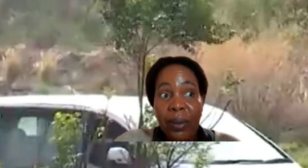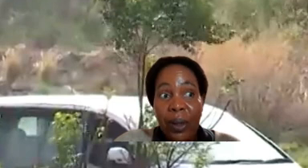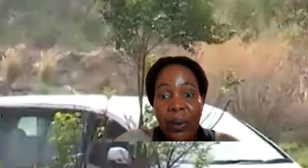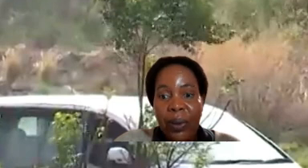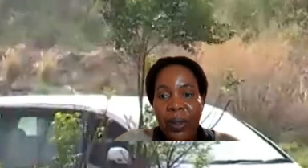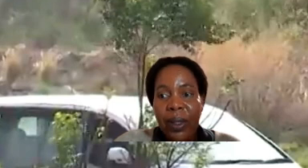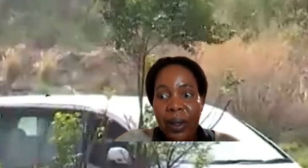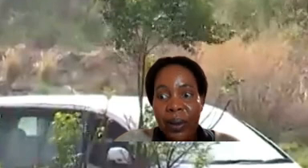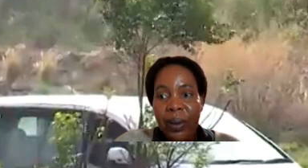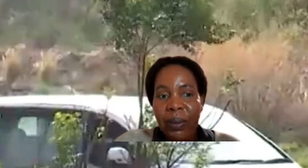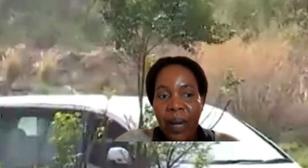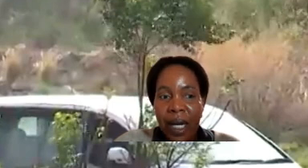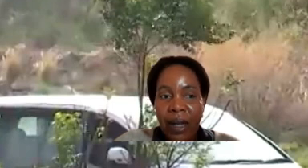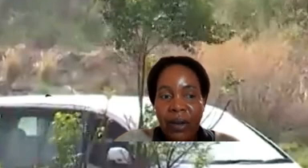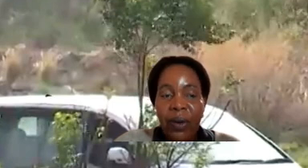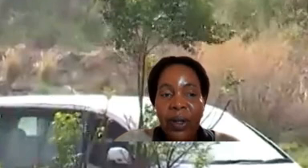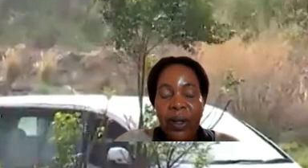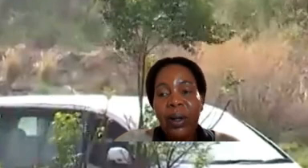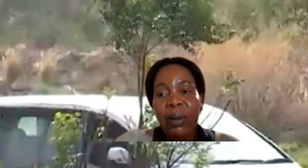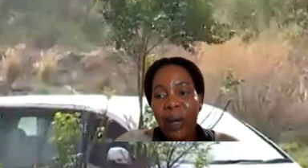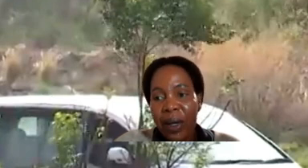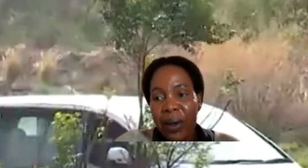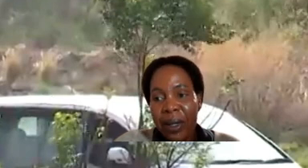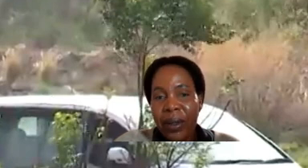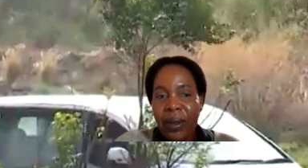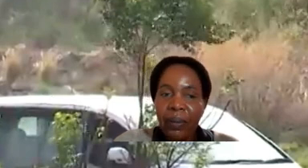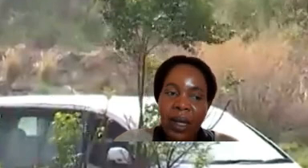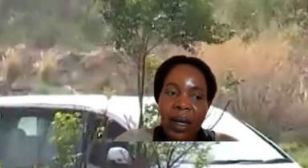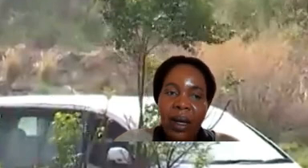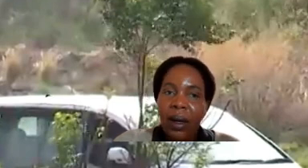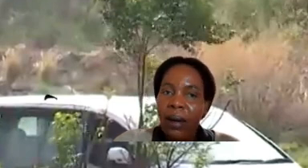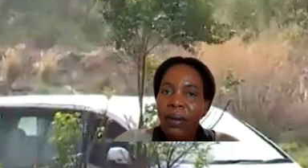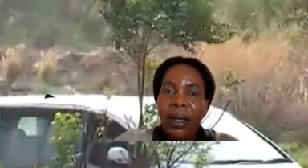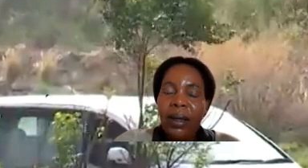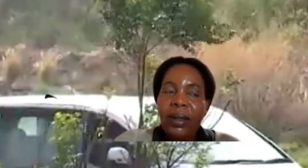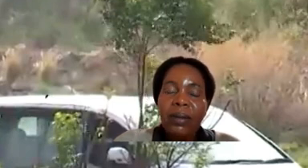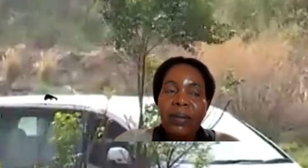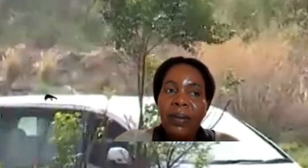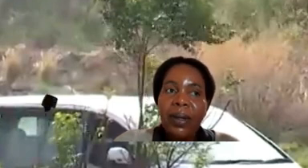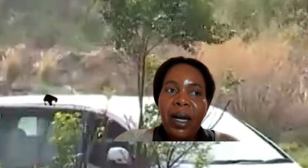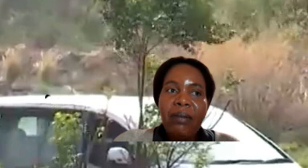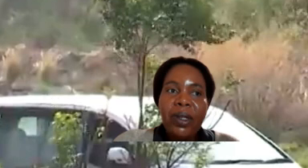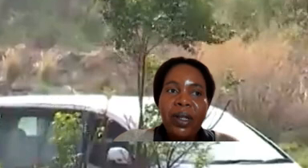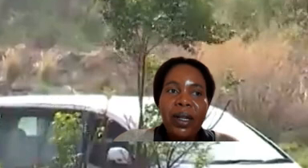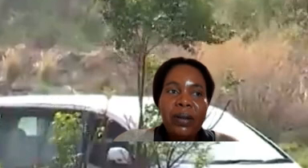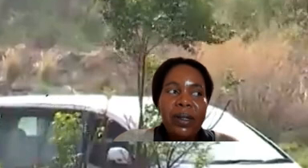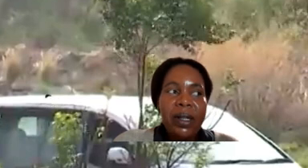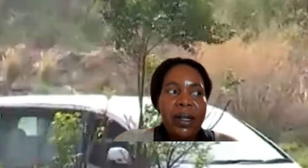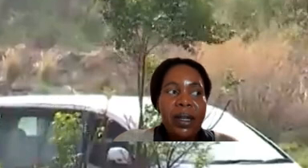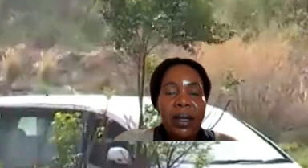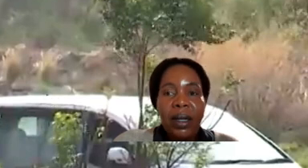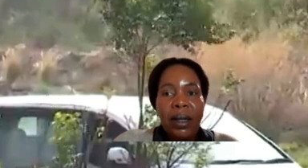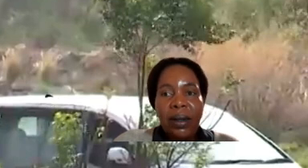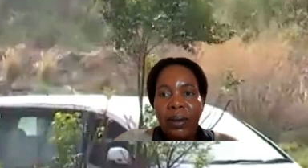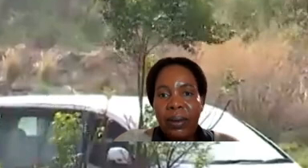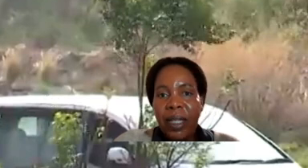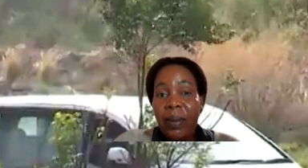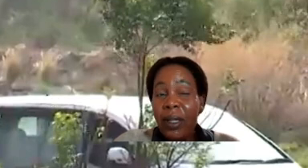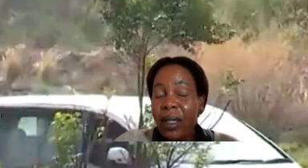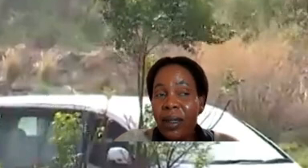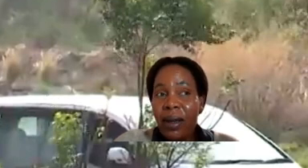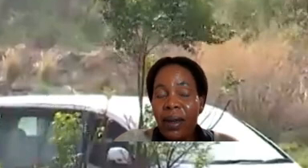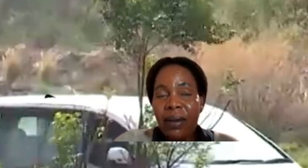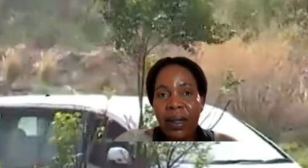for criminals, illegal mining for illegal migrants. Thing is, if people come to the country and they're